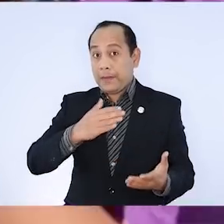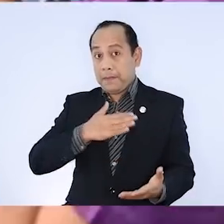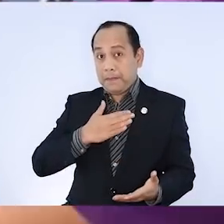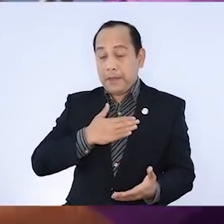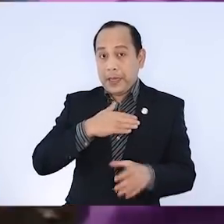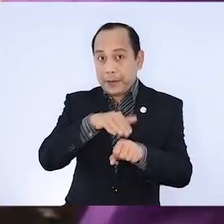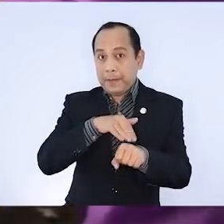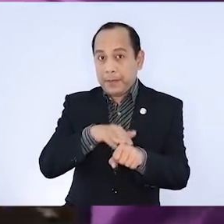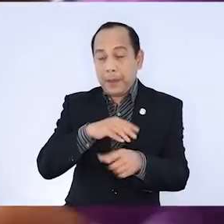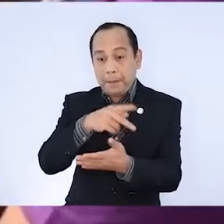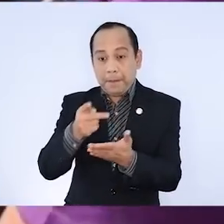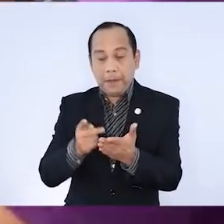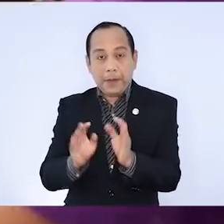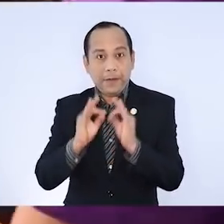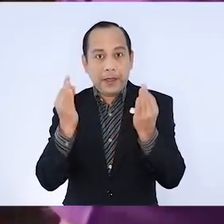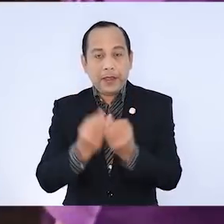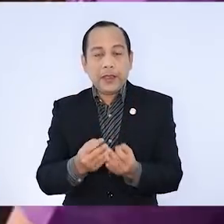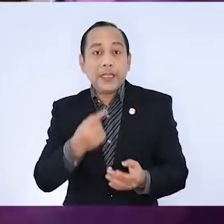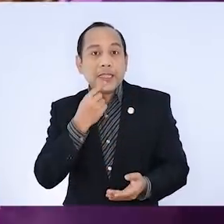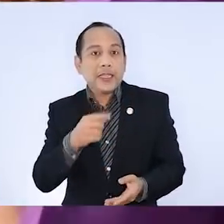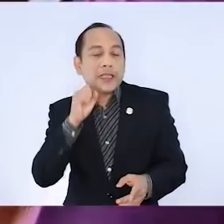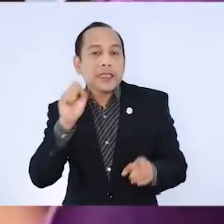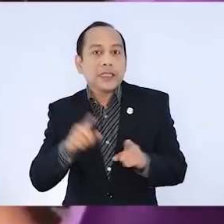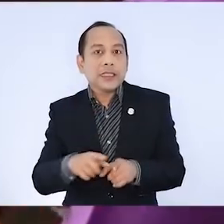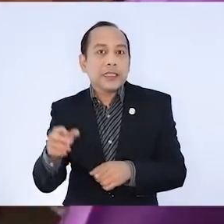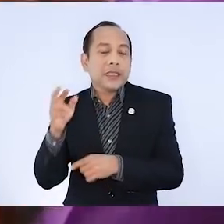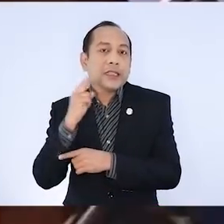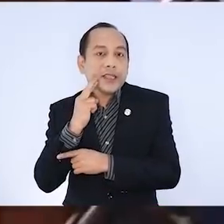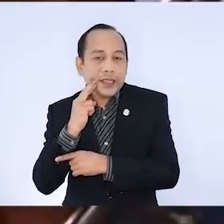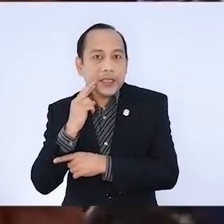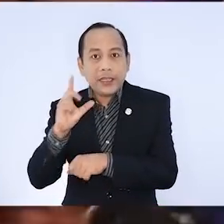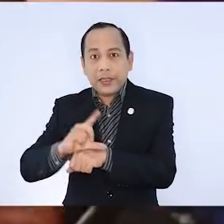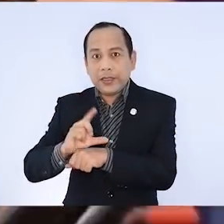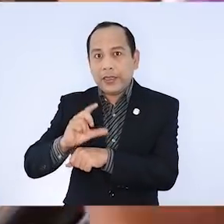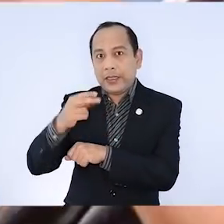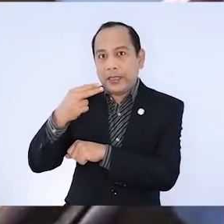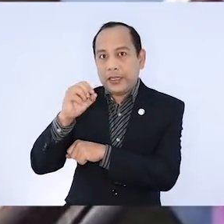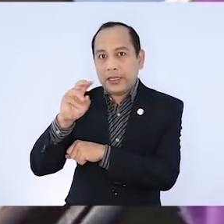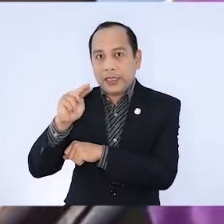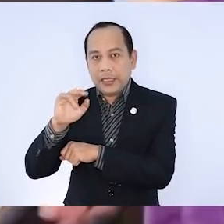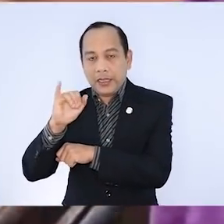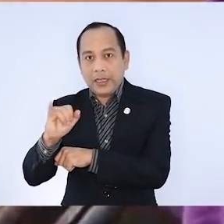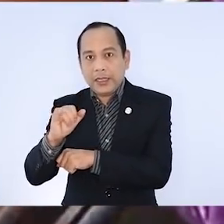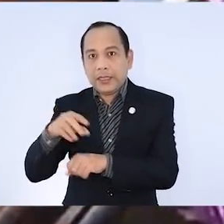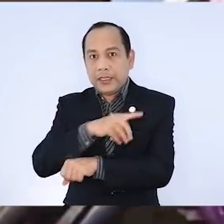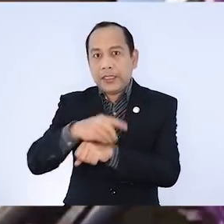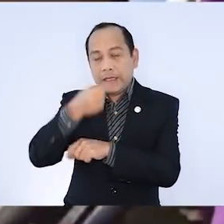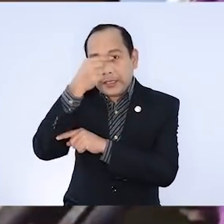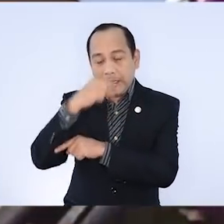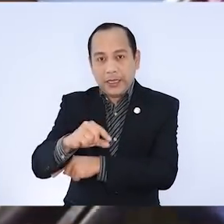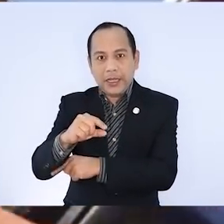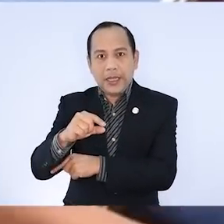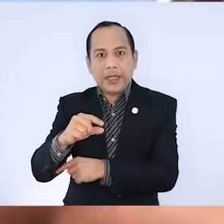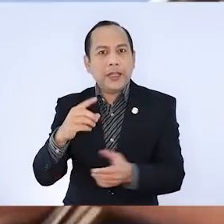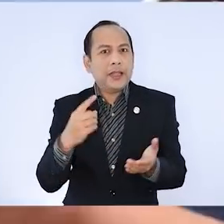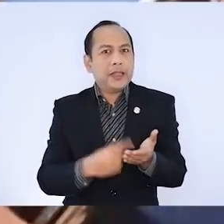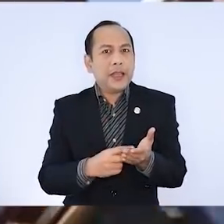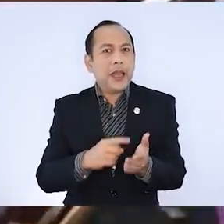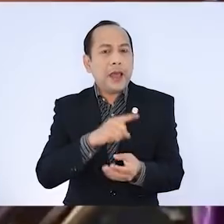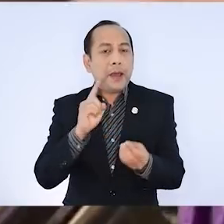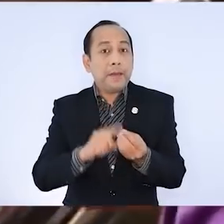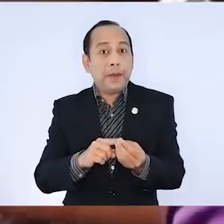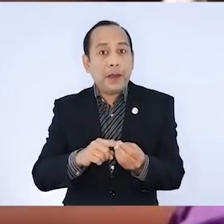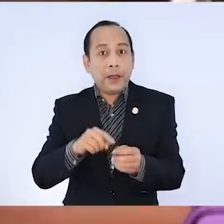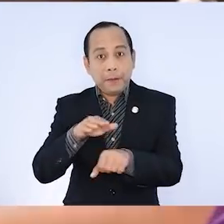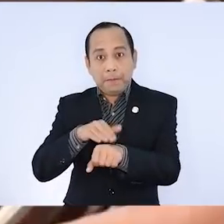part of my family, said Sister Reneline of the local of Hanoi, Vietnam, District of Thailand, as she talked about her pet dog